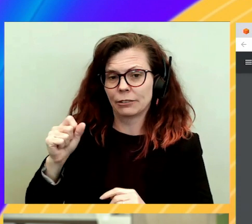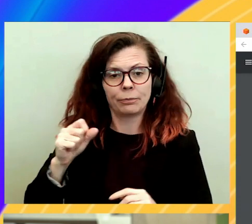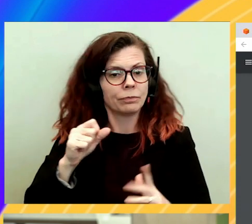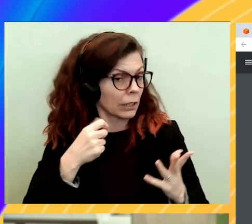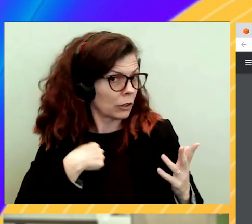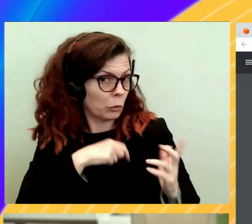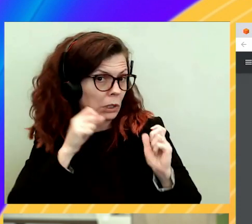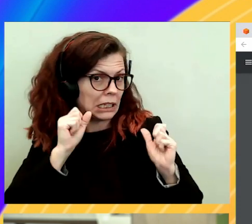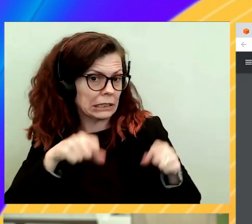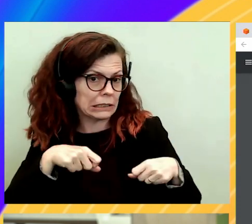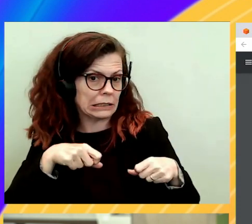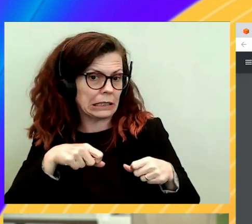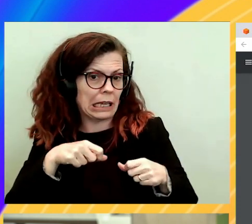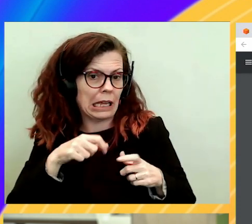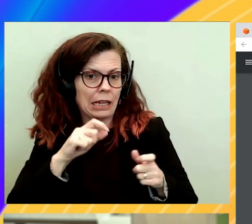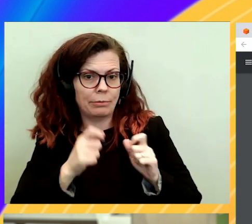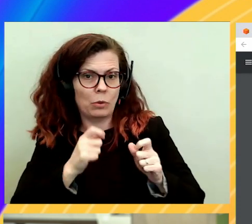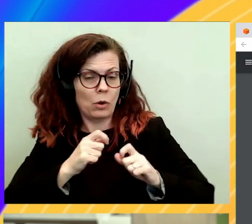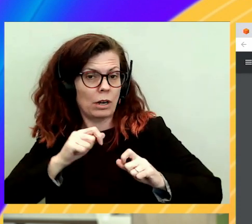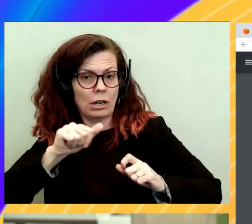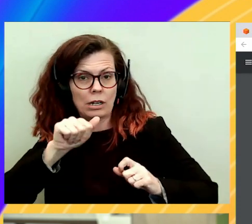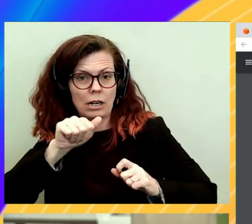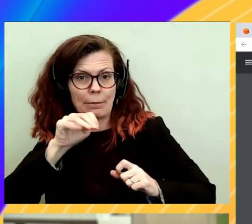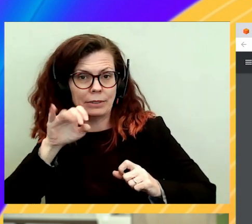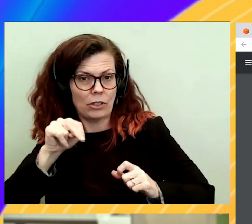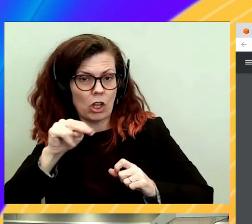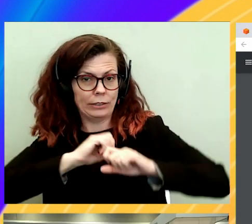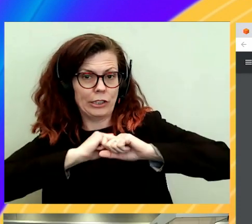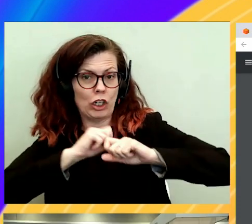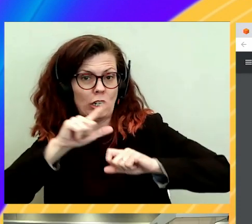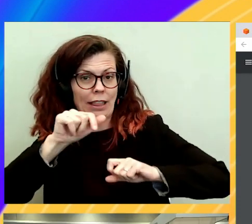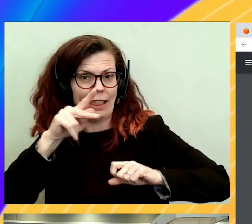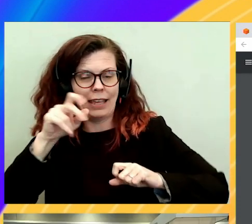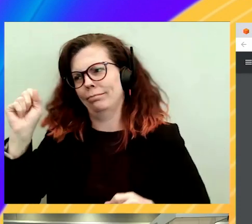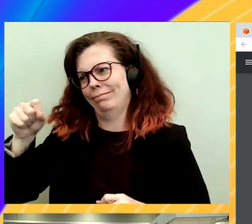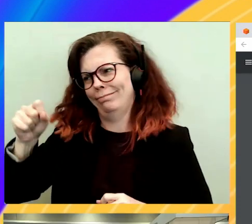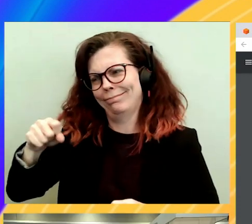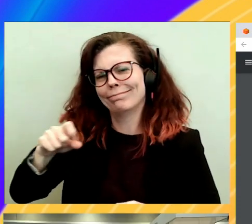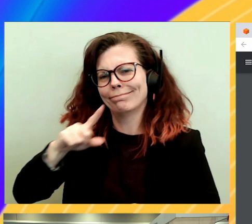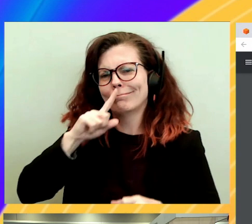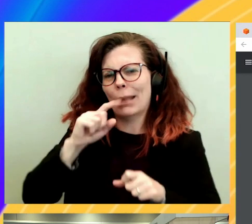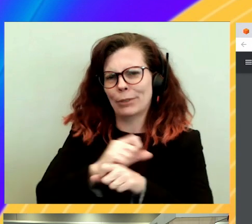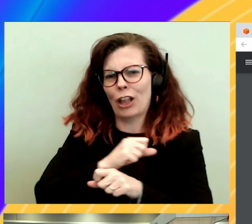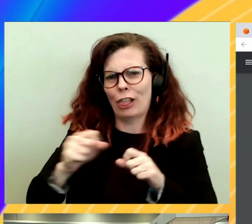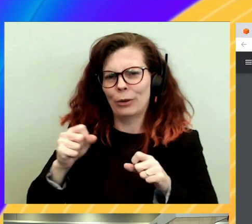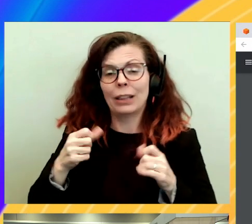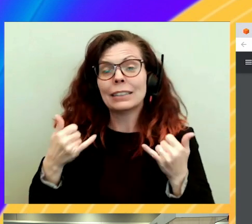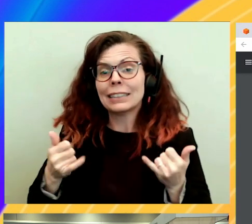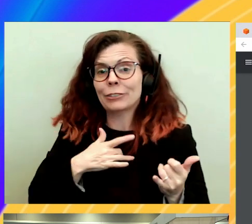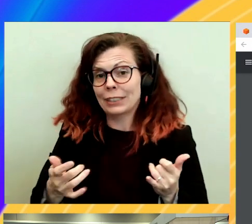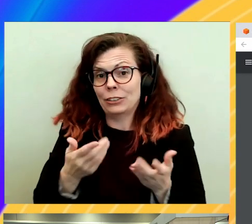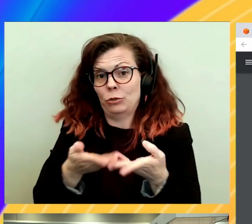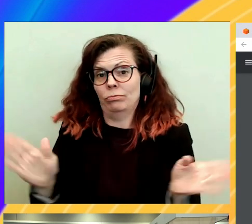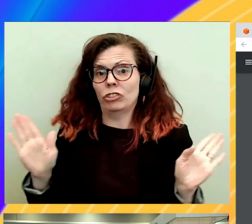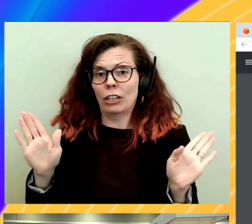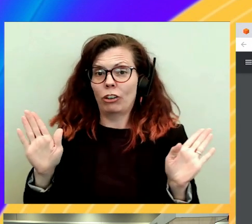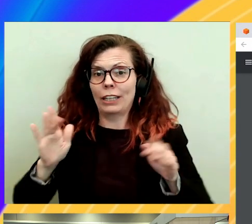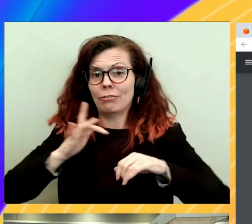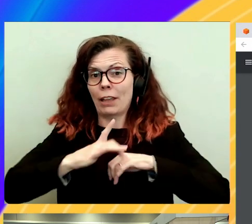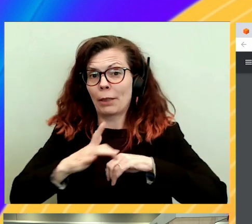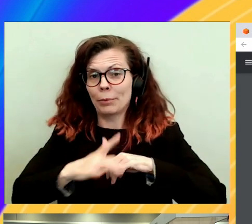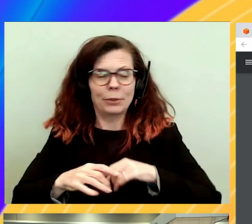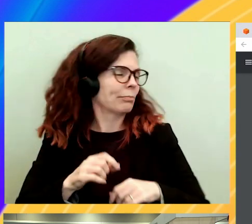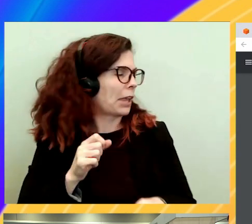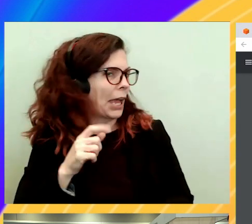into Amazon Security Lake. This sounds good. Yes, absolutely. Which is now generally available. I heard about that. Yeah,